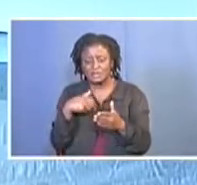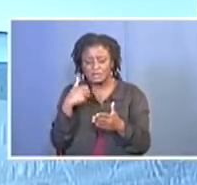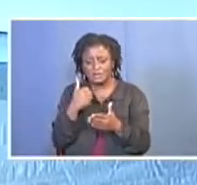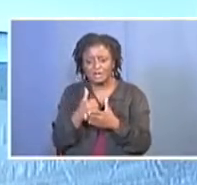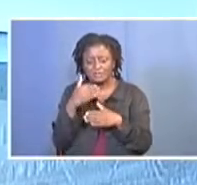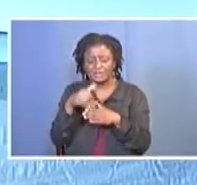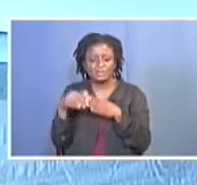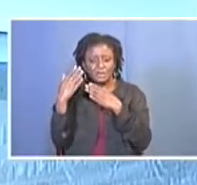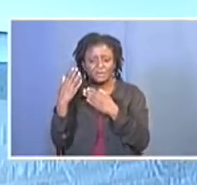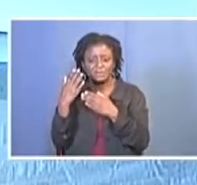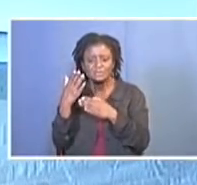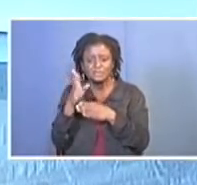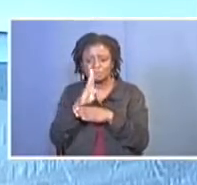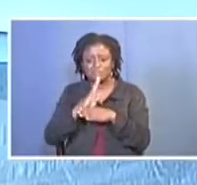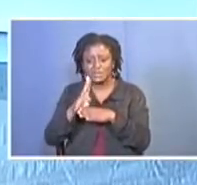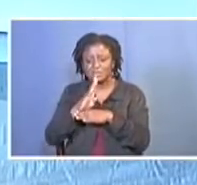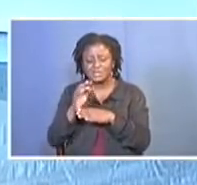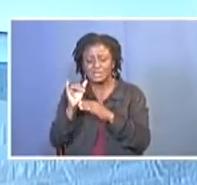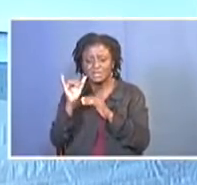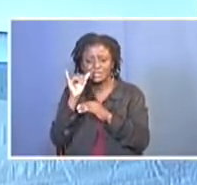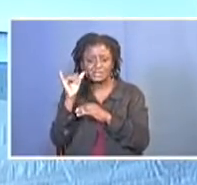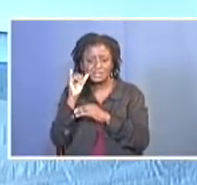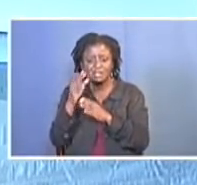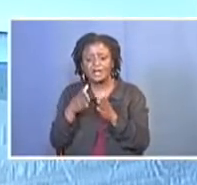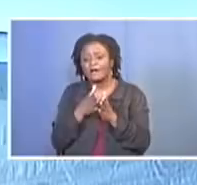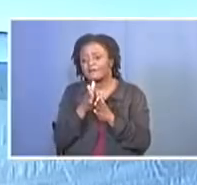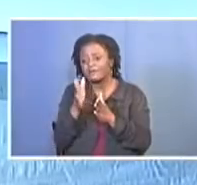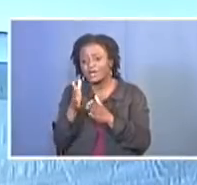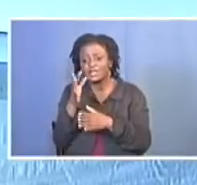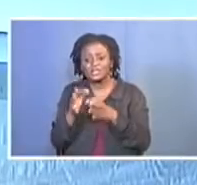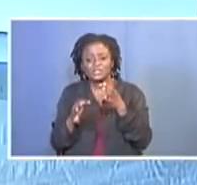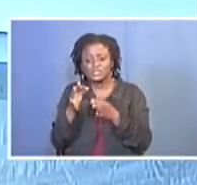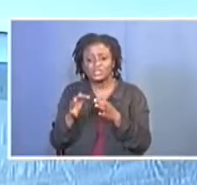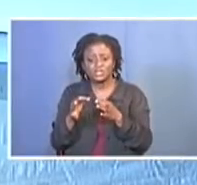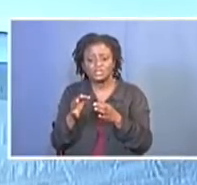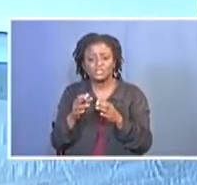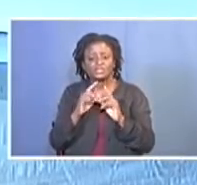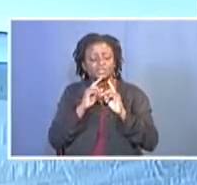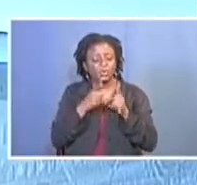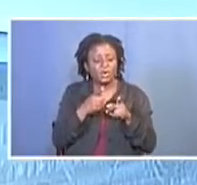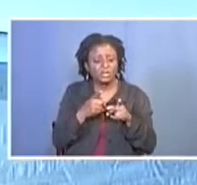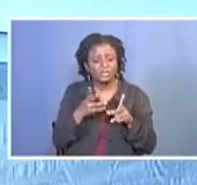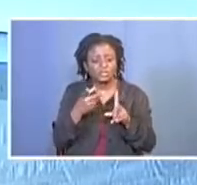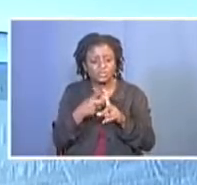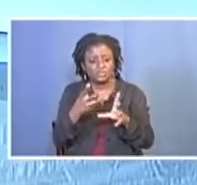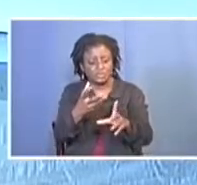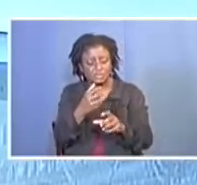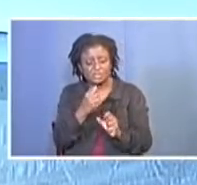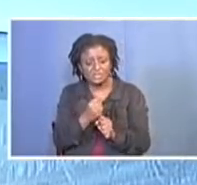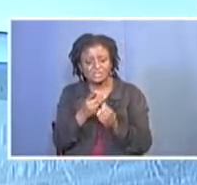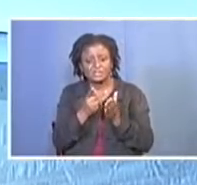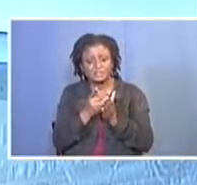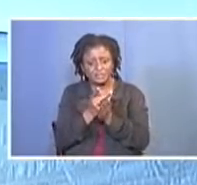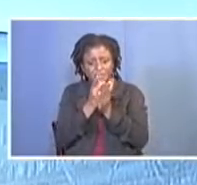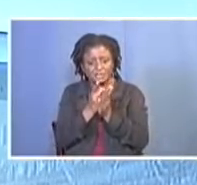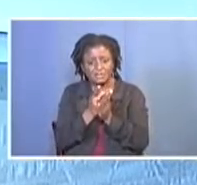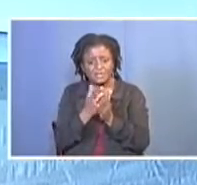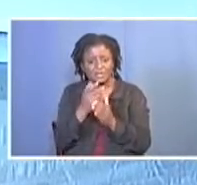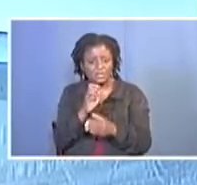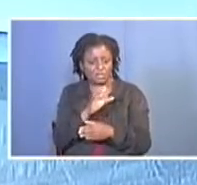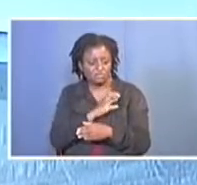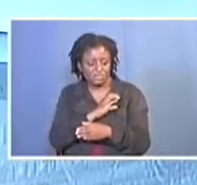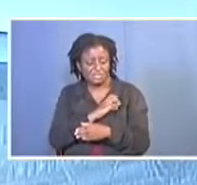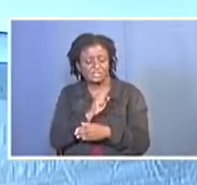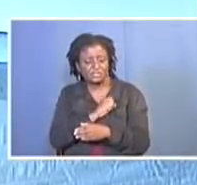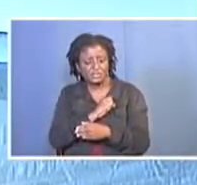its vessels. From Bimini, hundreds of passengers were reportedly taken by ferry to Fort Lauderdale. The Crystal Serenity left